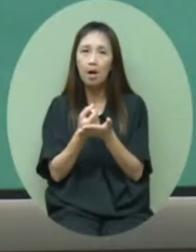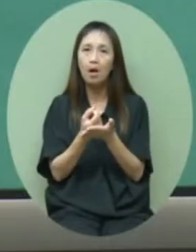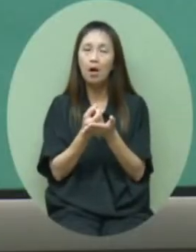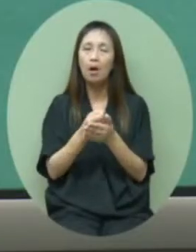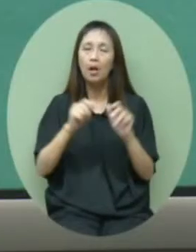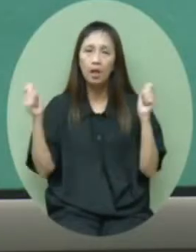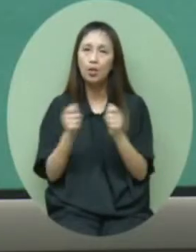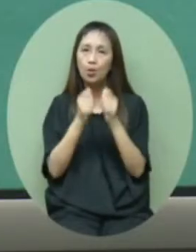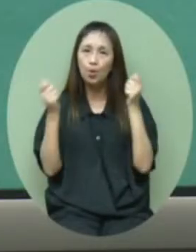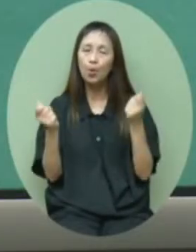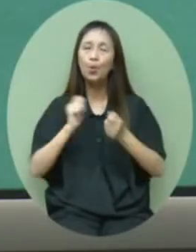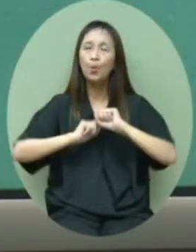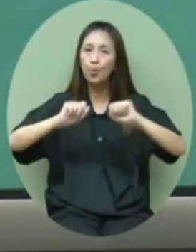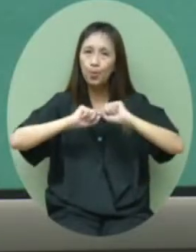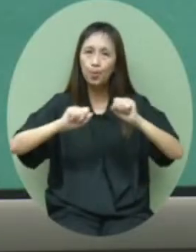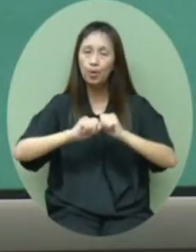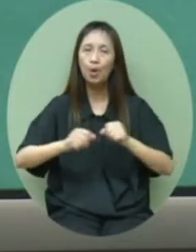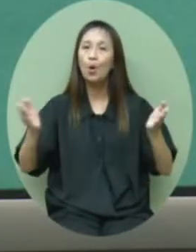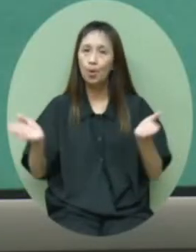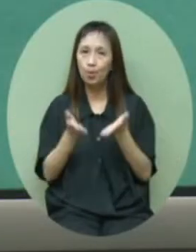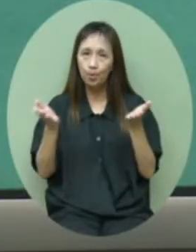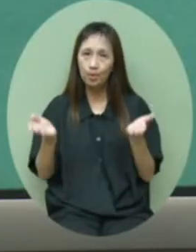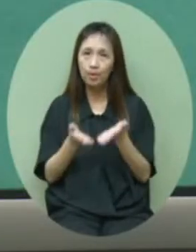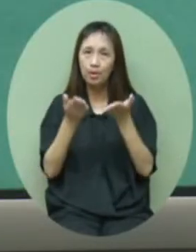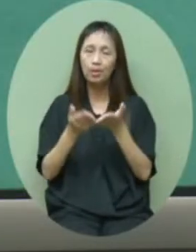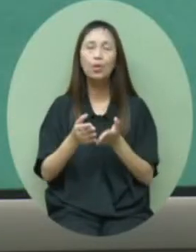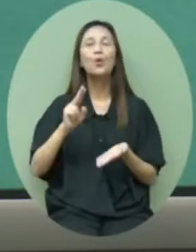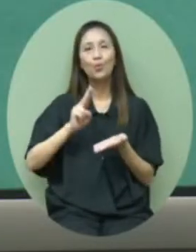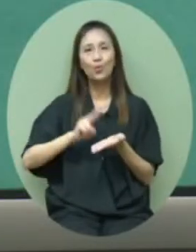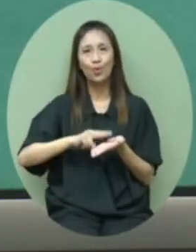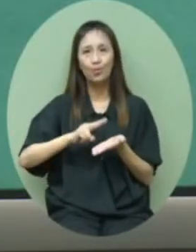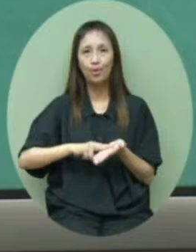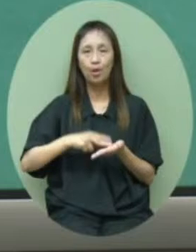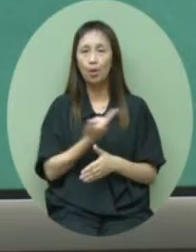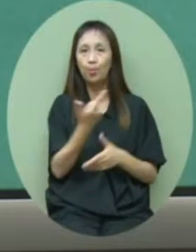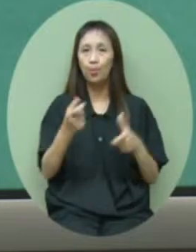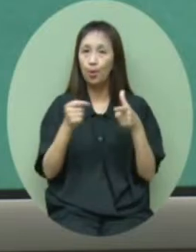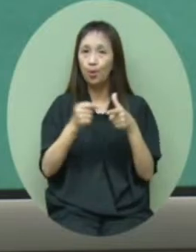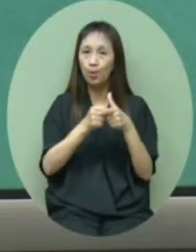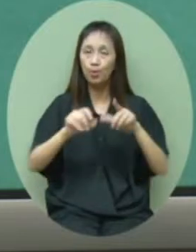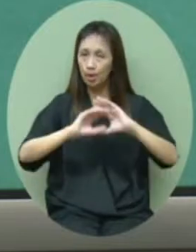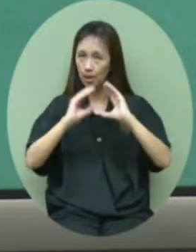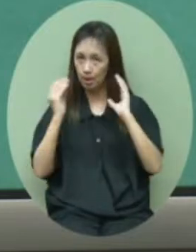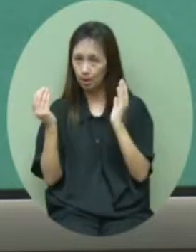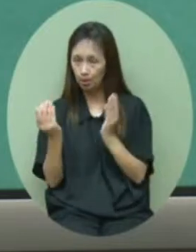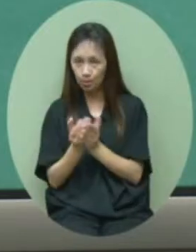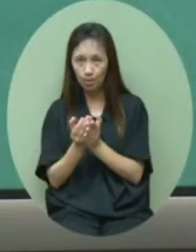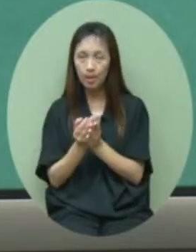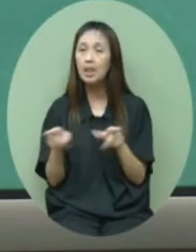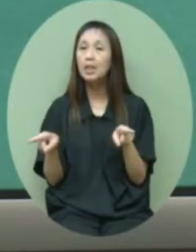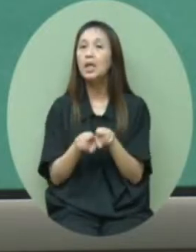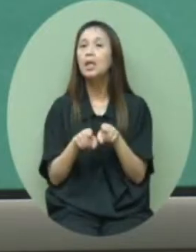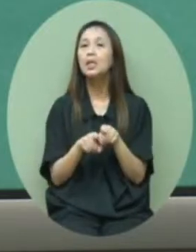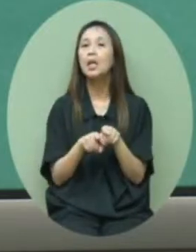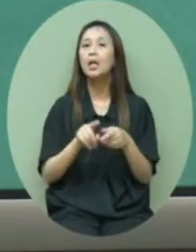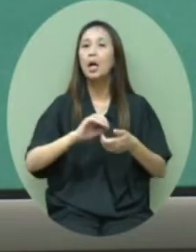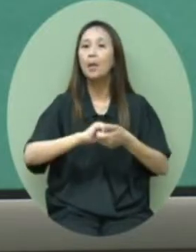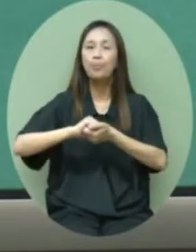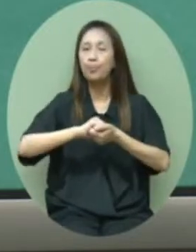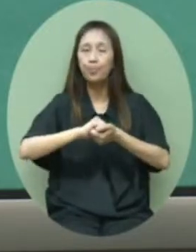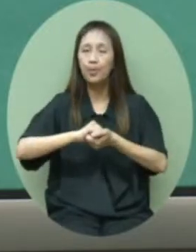And I thank the various sectors for offering all these discounts and concessions so the public could celebrate the